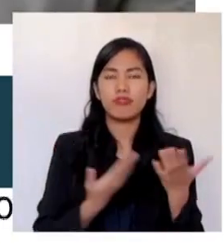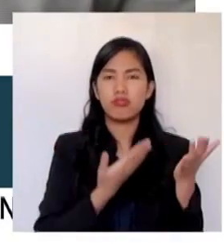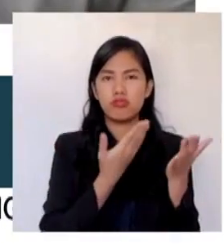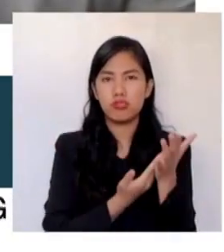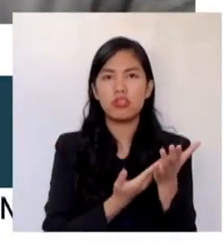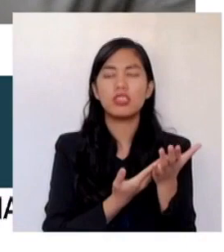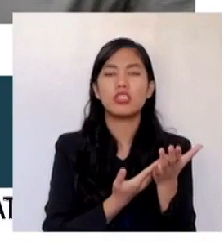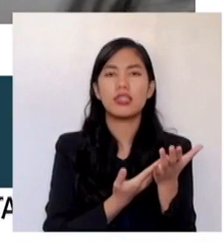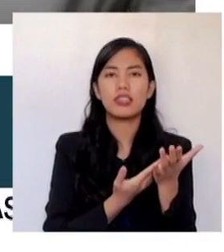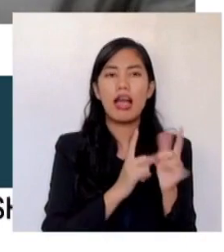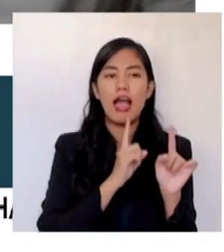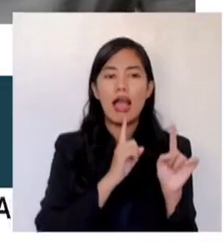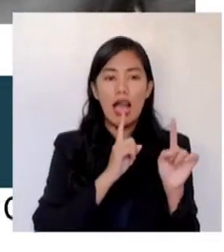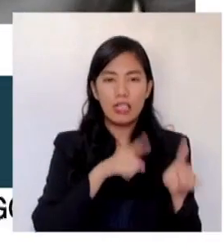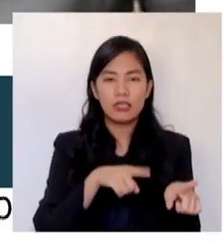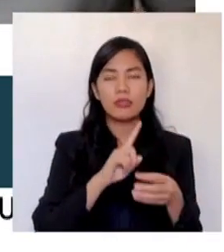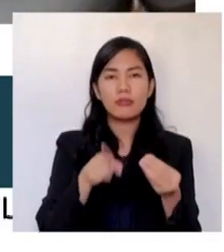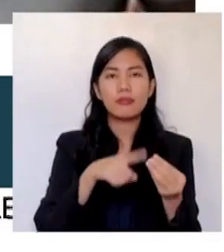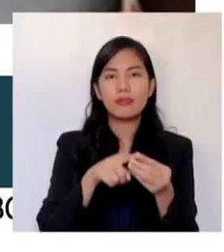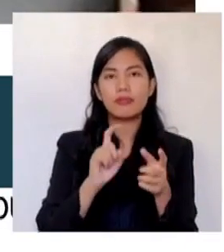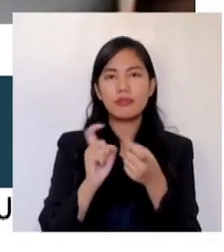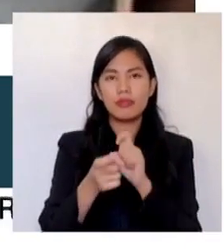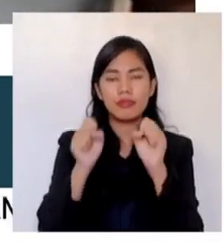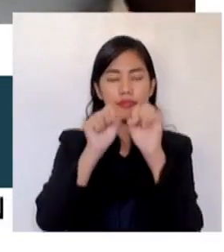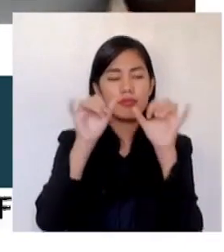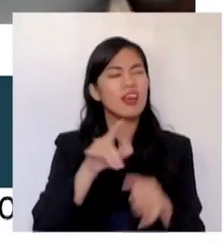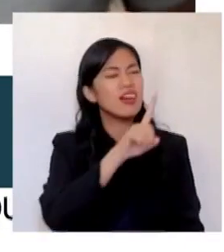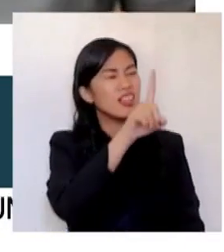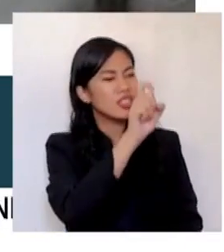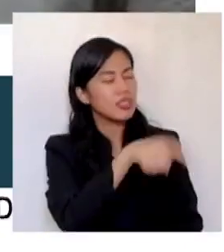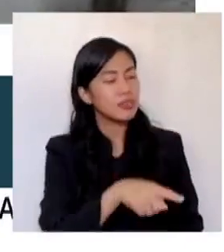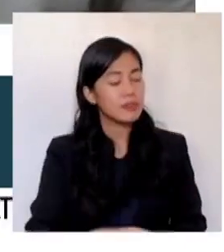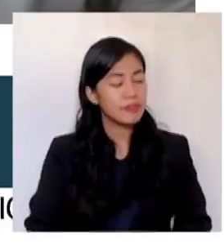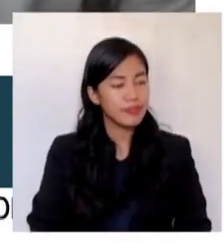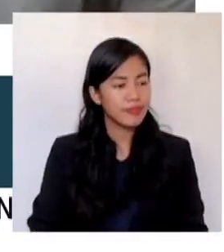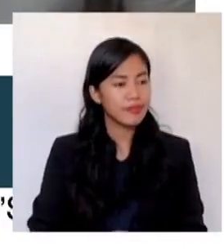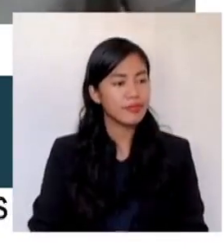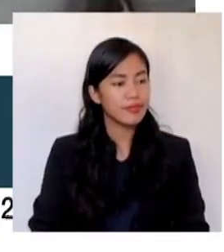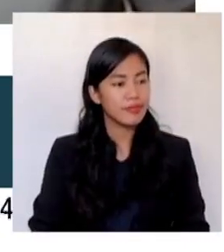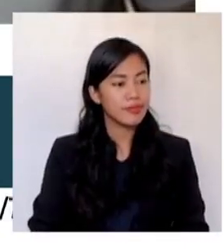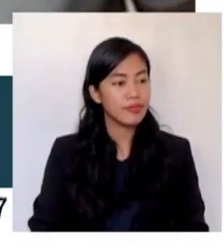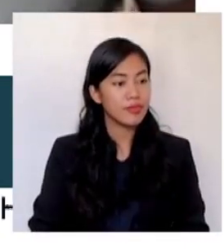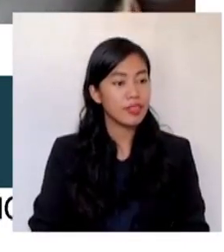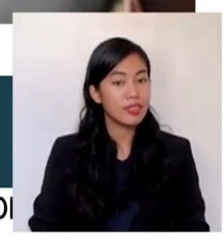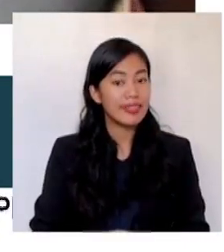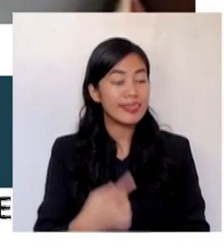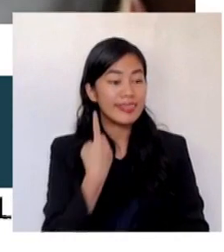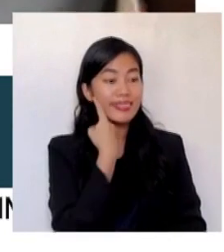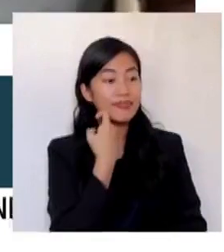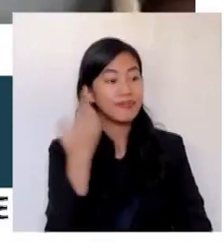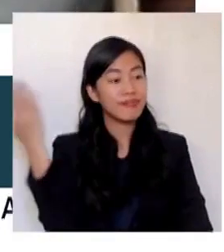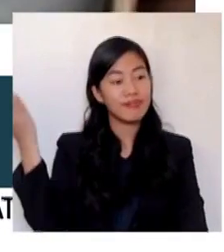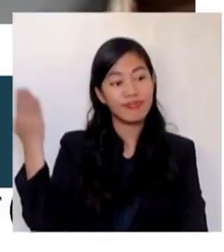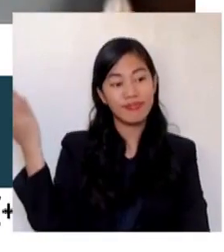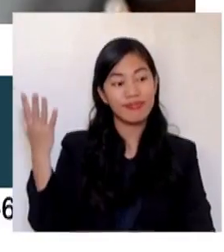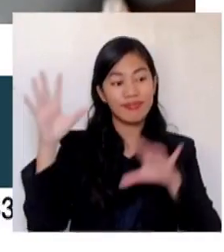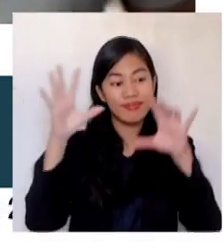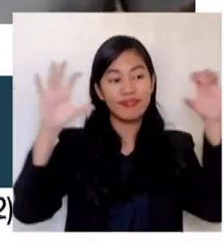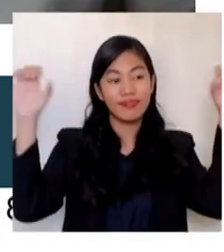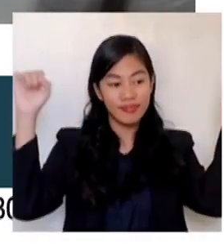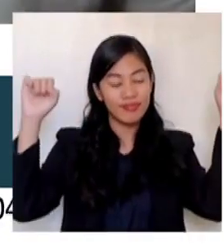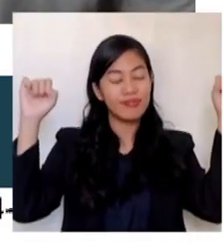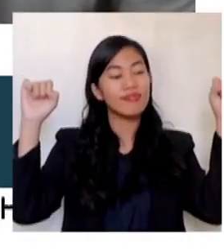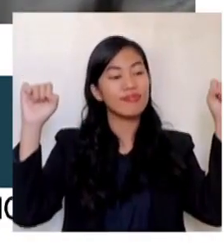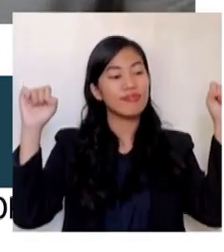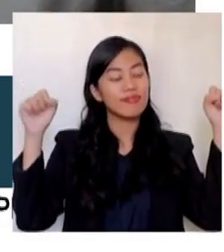did you find that any of the candidates actually bared how they were going to address the problem in the